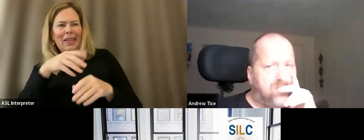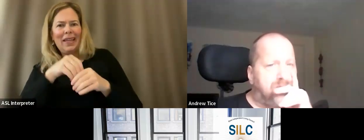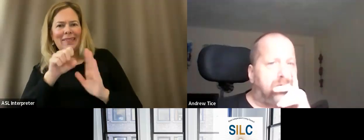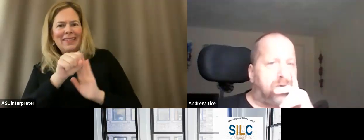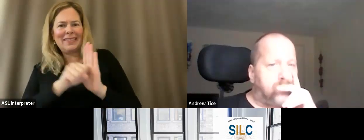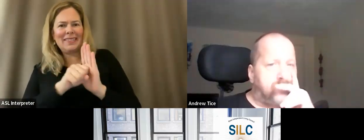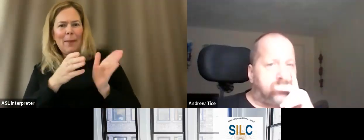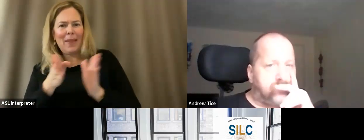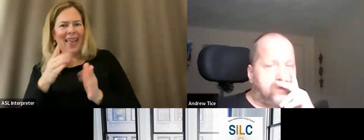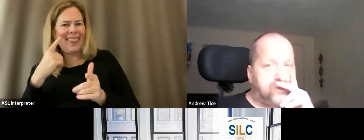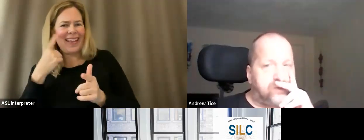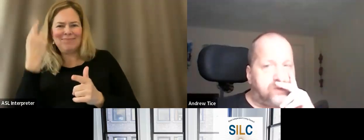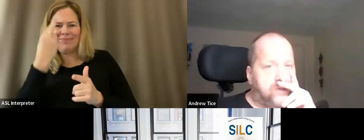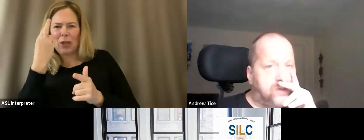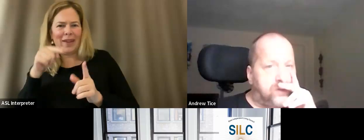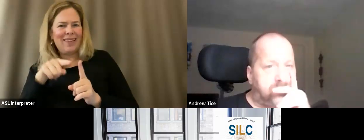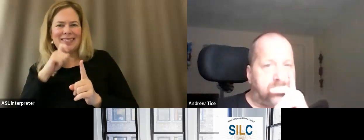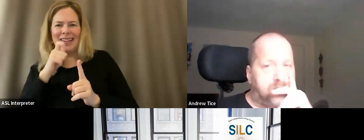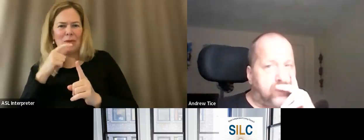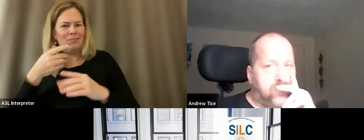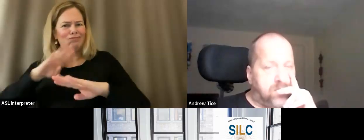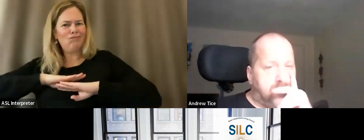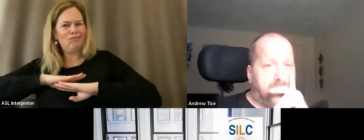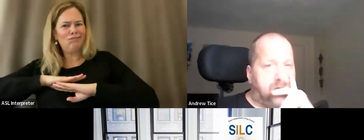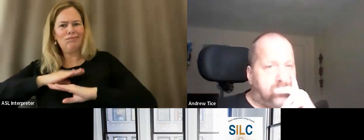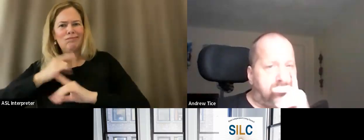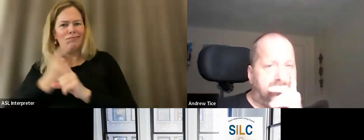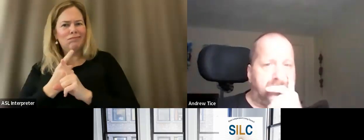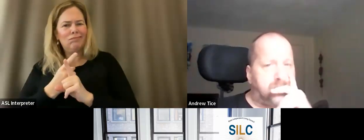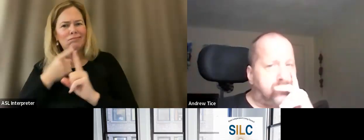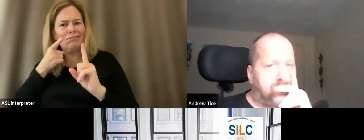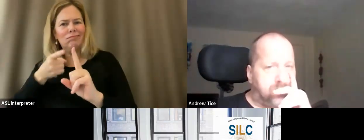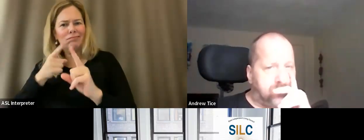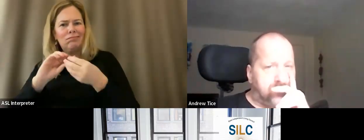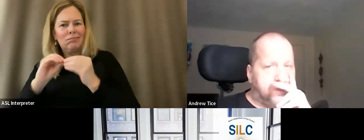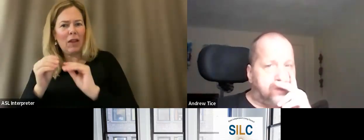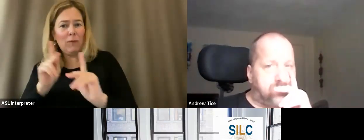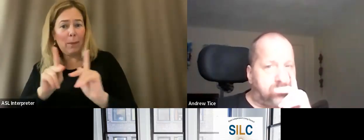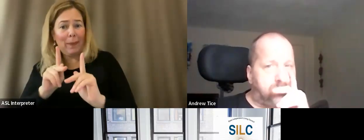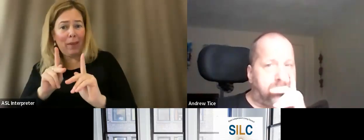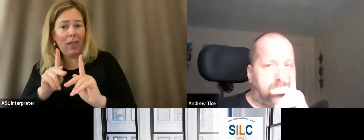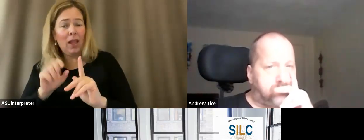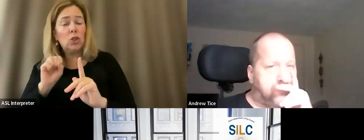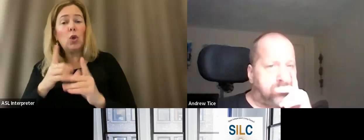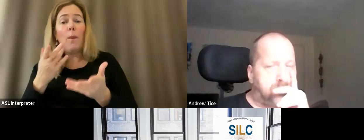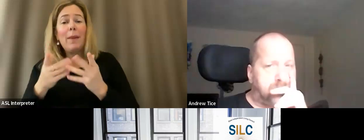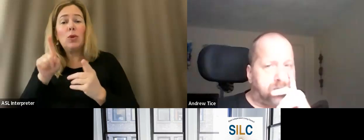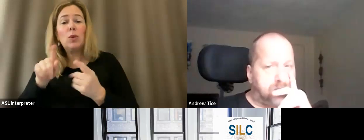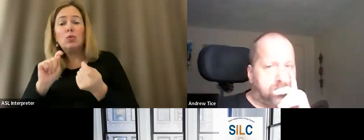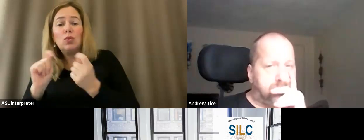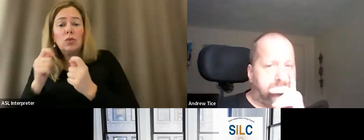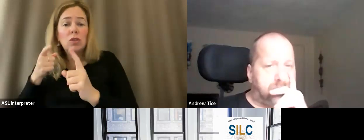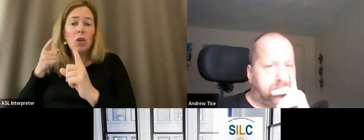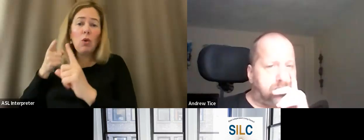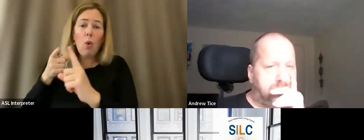reaching the targeted number of people that you thought you would be. And so you might need to adjust your goals or